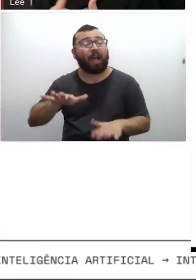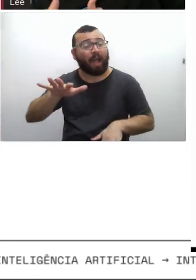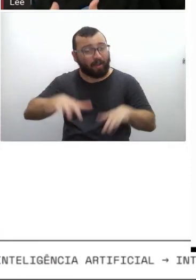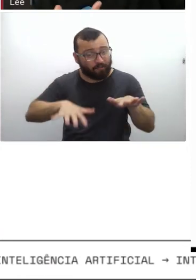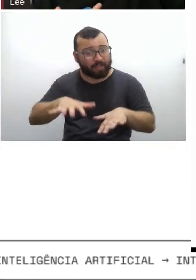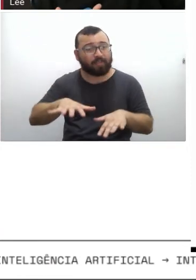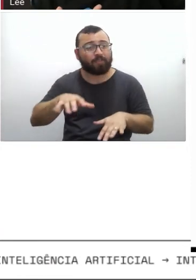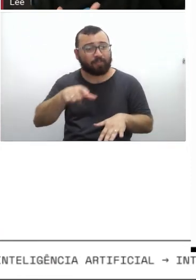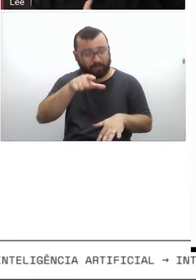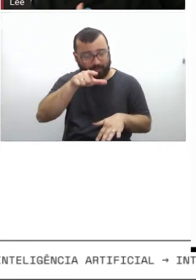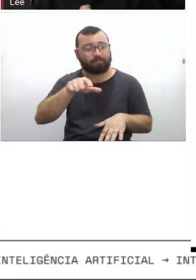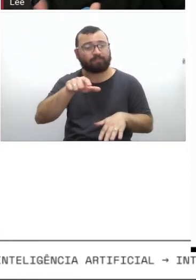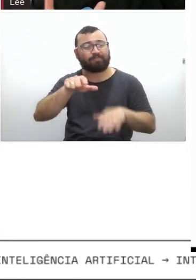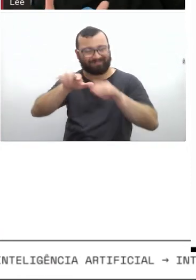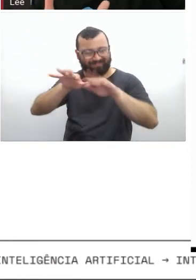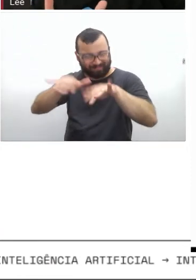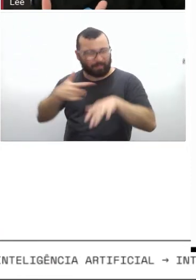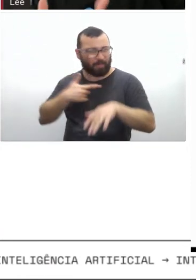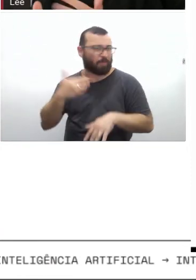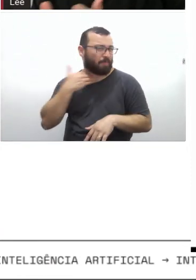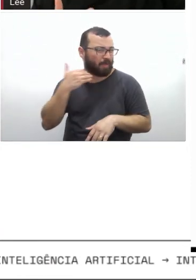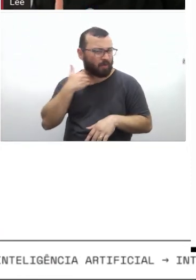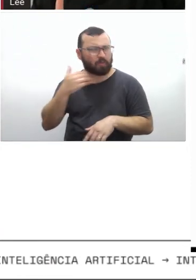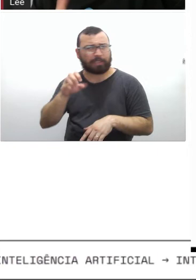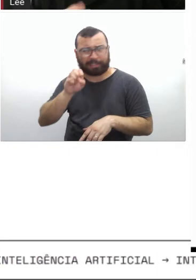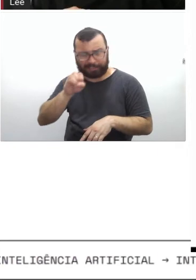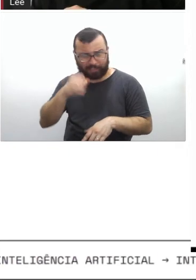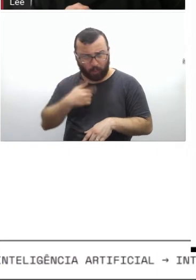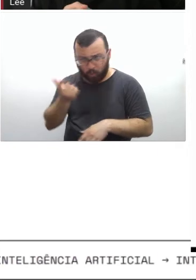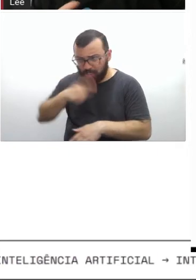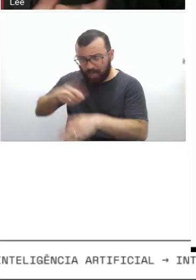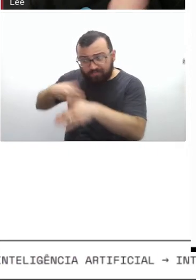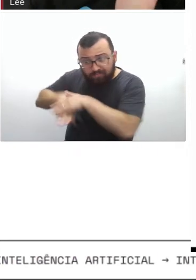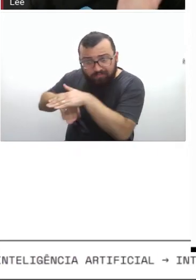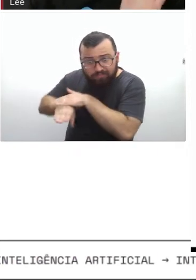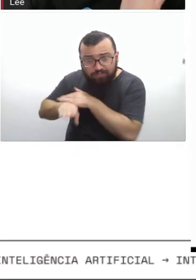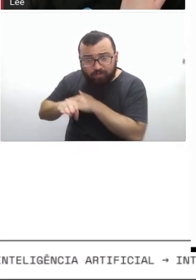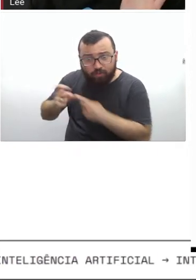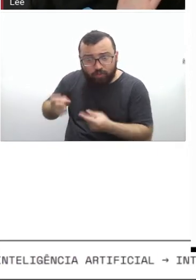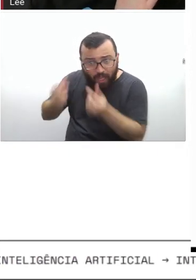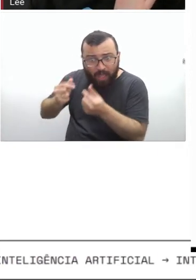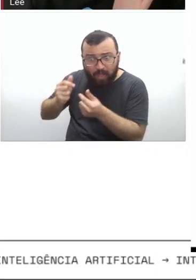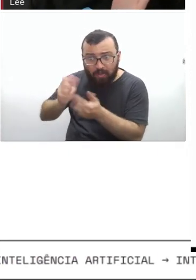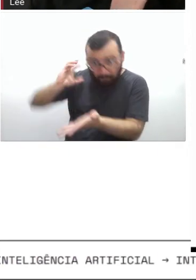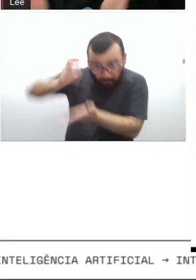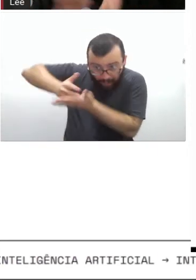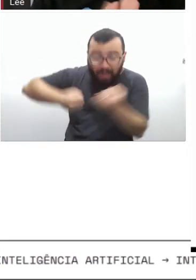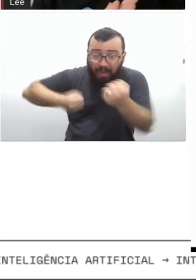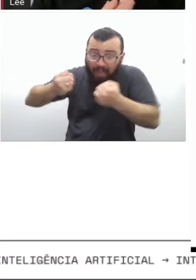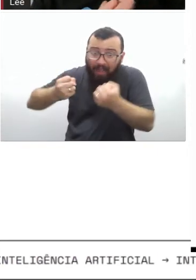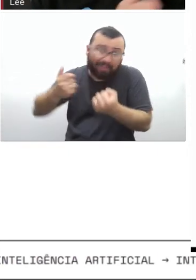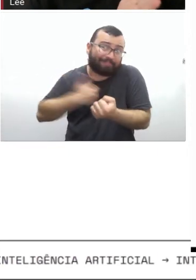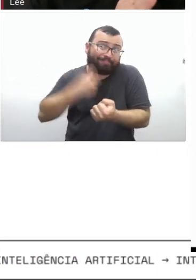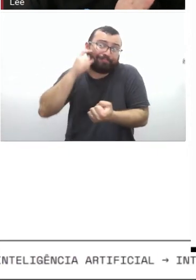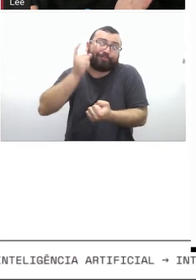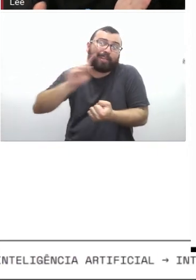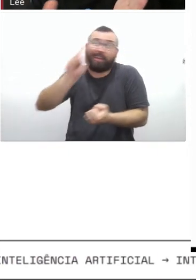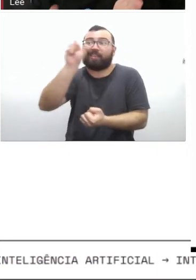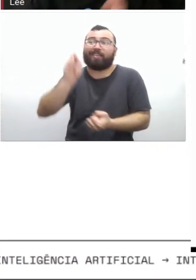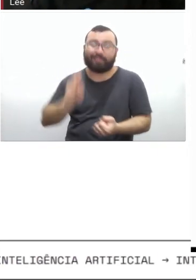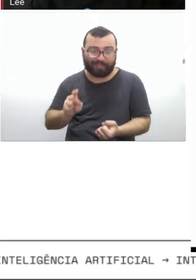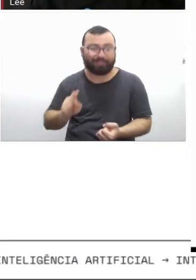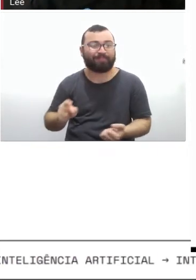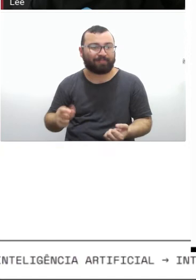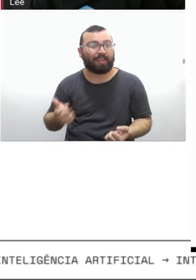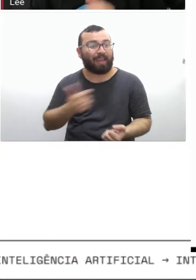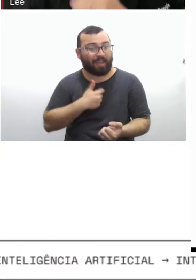types in my banking portal, did I save enough money to buy a car? Obviously, we don't know the answer, so we expect it to return the